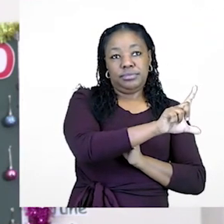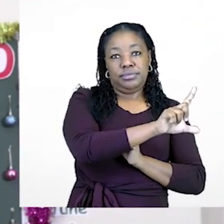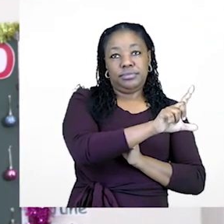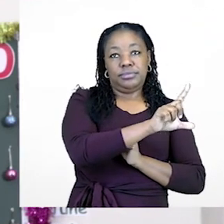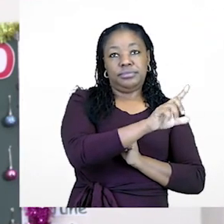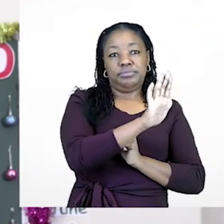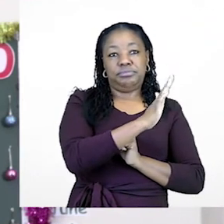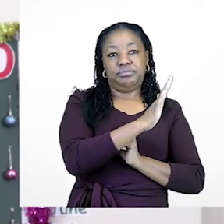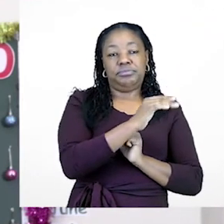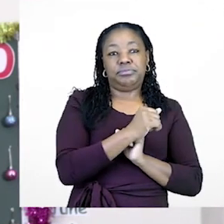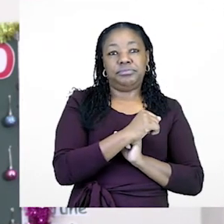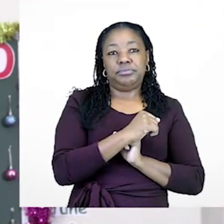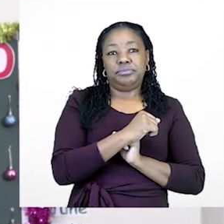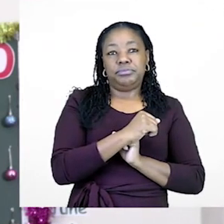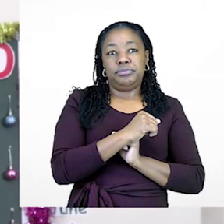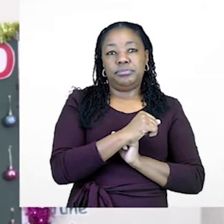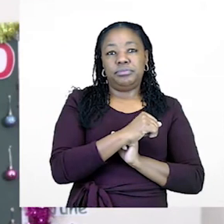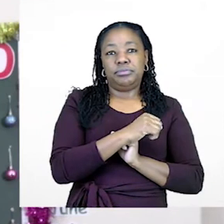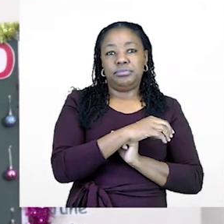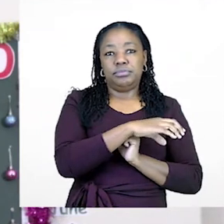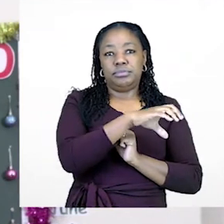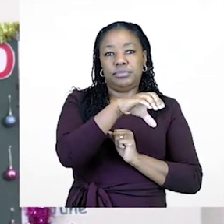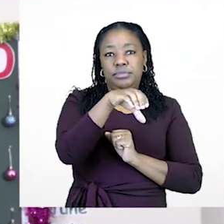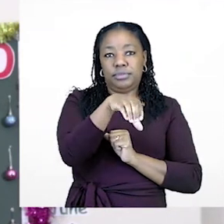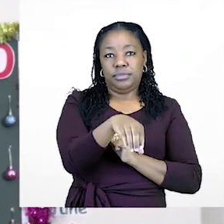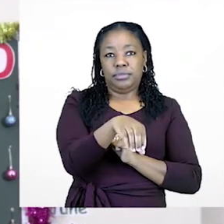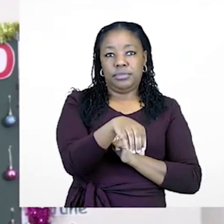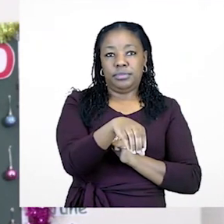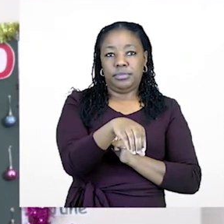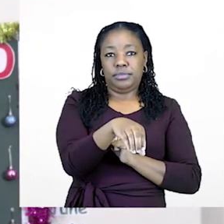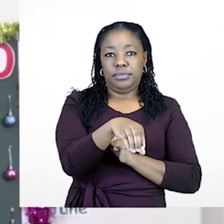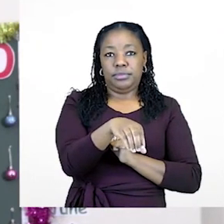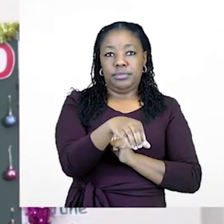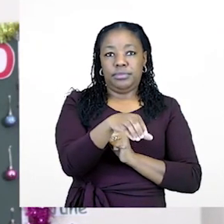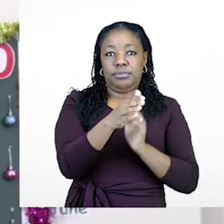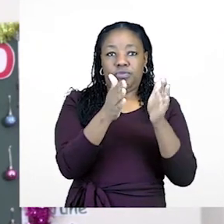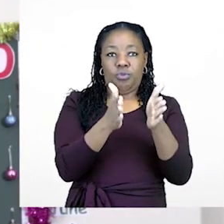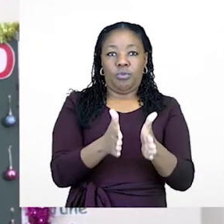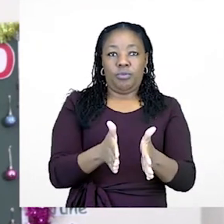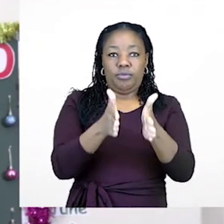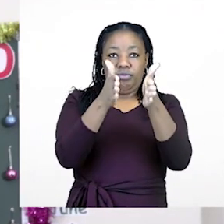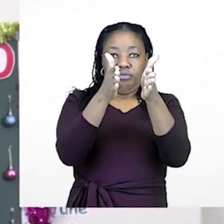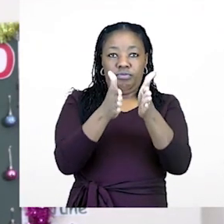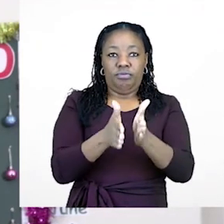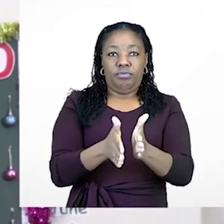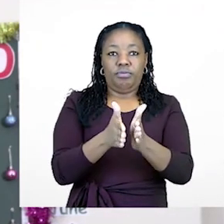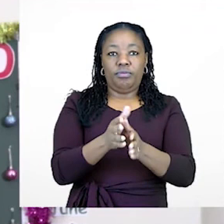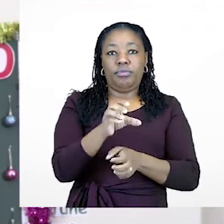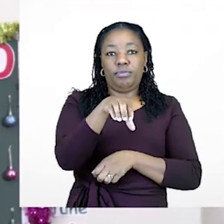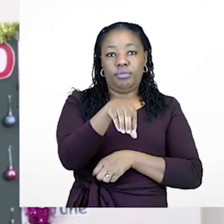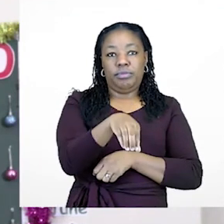Very good. Then this is the middle. Remember, the middle is when something is in between two